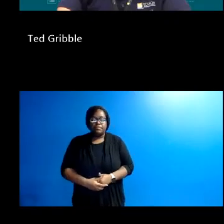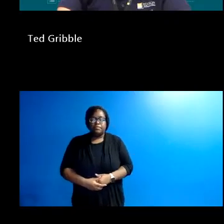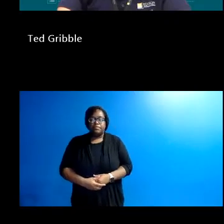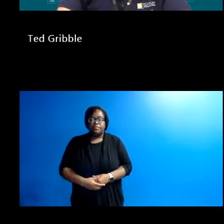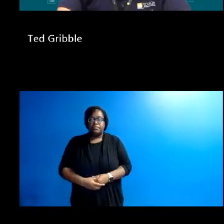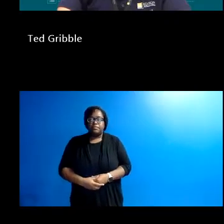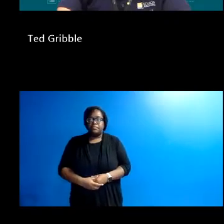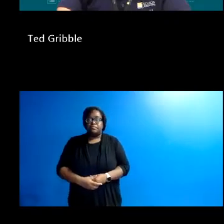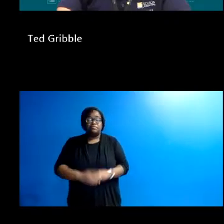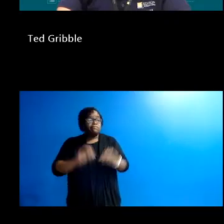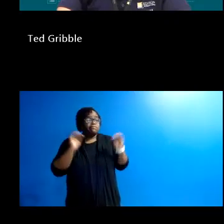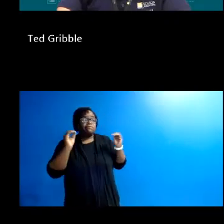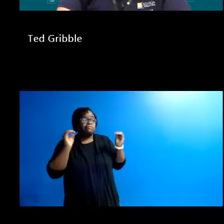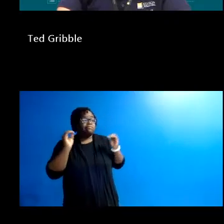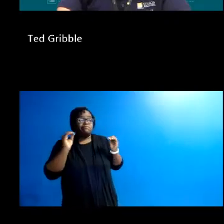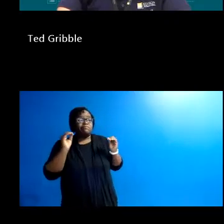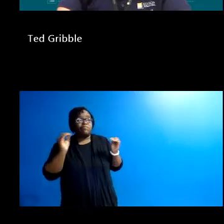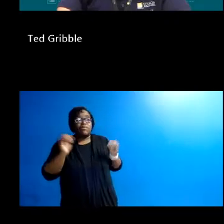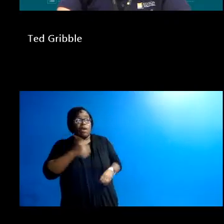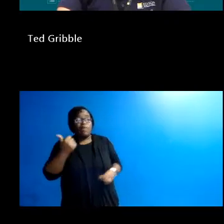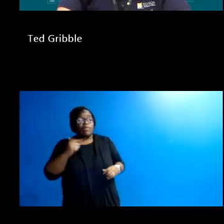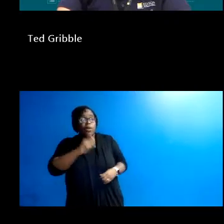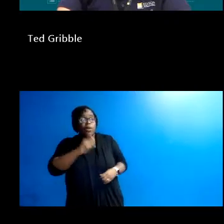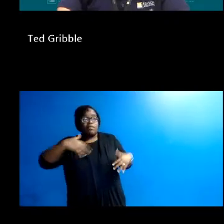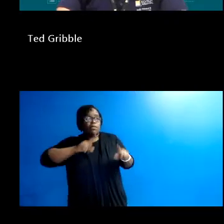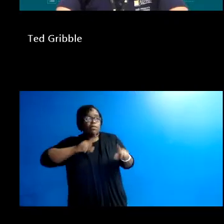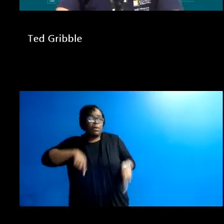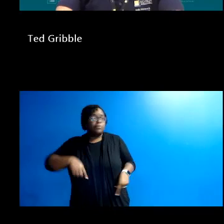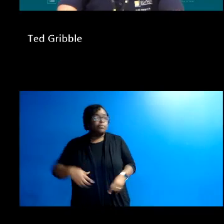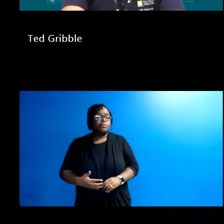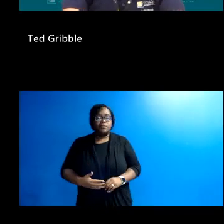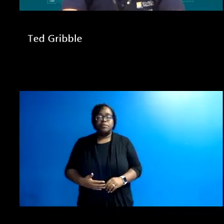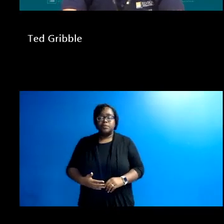No, I'm not seeing any additional questions that haven't already been answered.